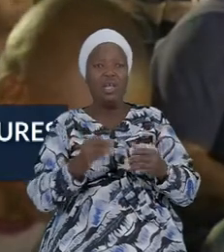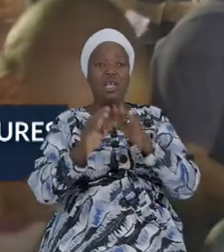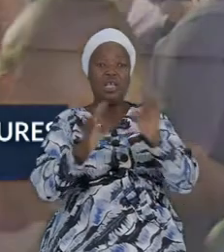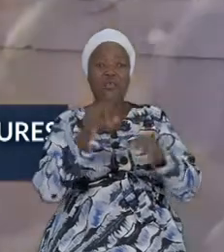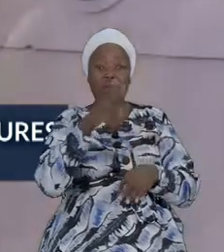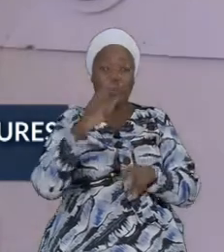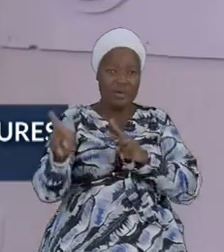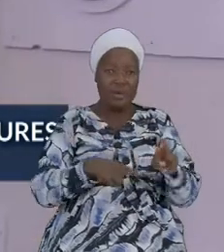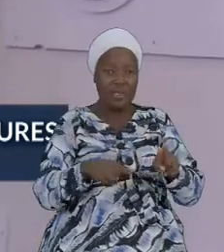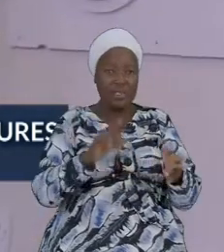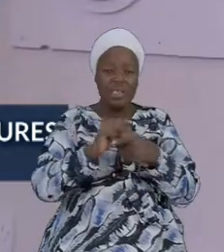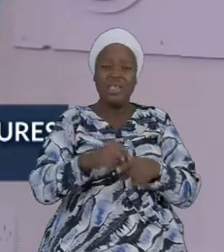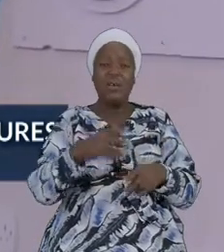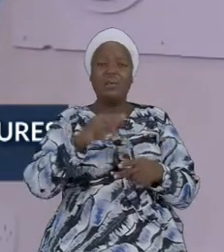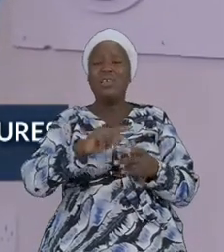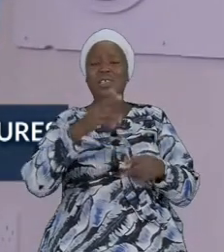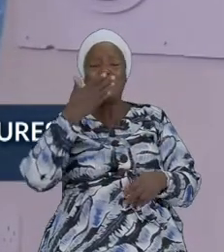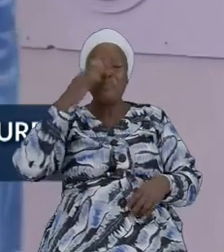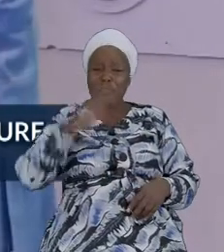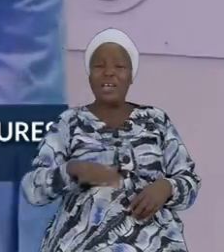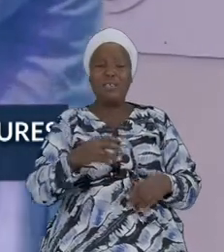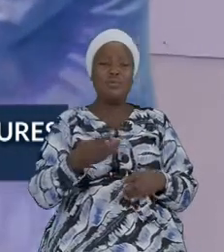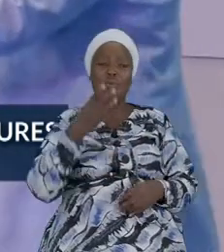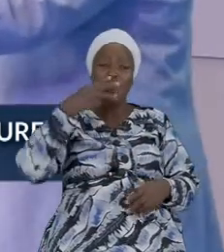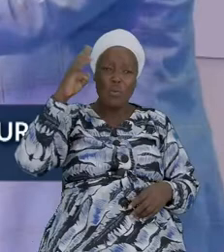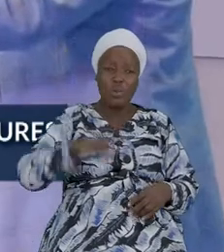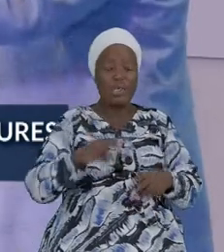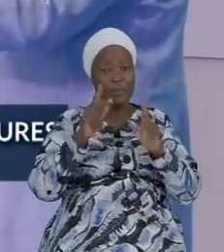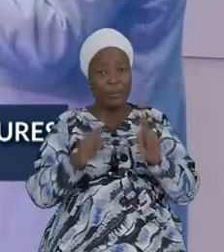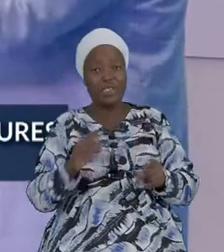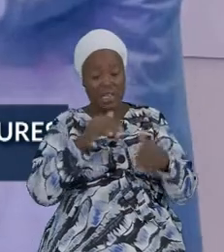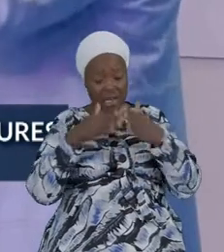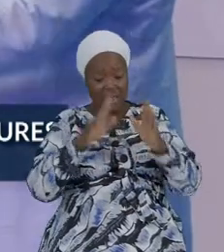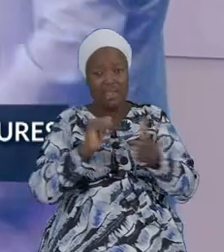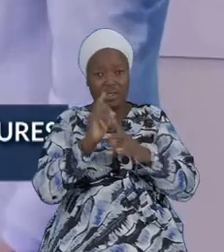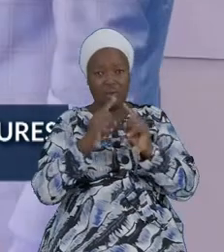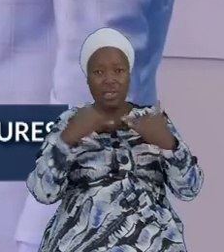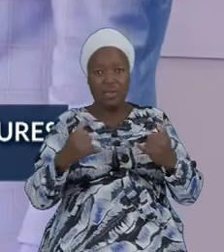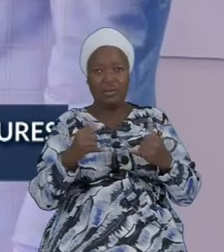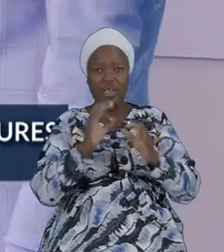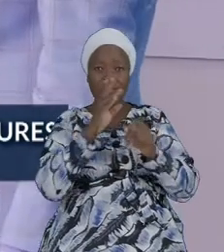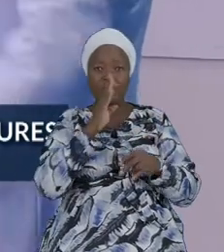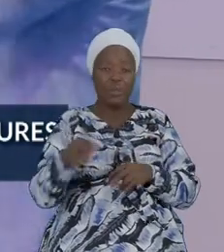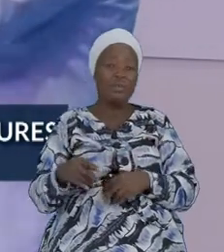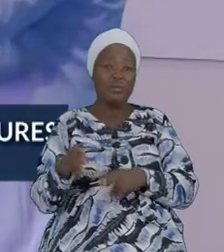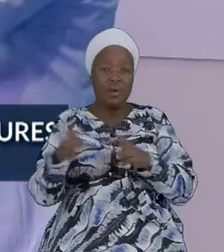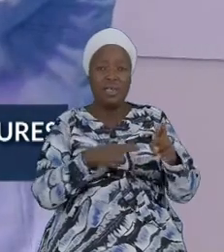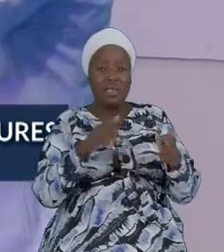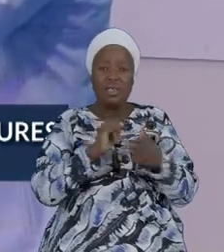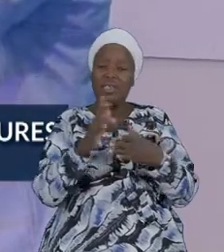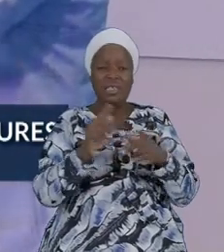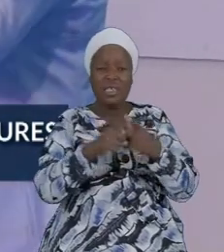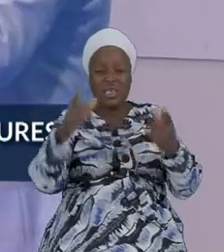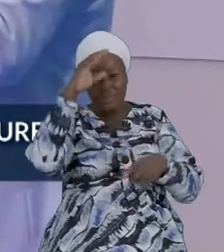ready, this is a cruel leader talking. Now, if you be ready, this is a despot talking.